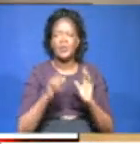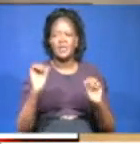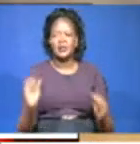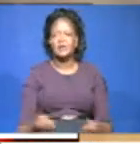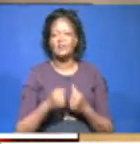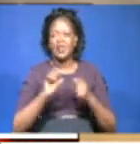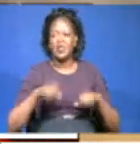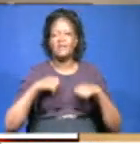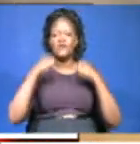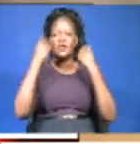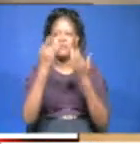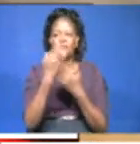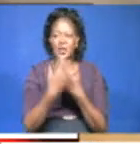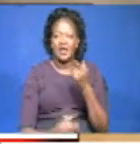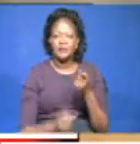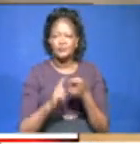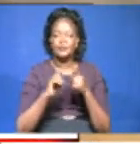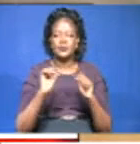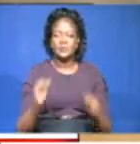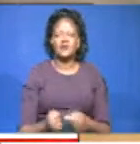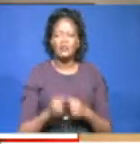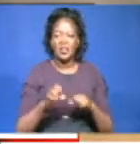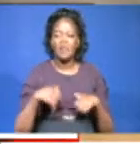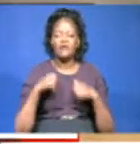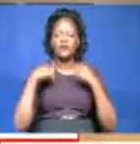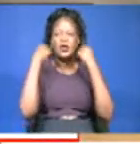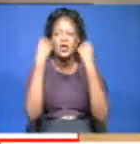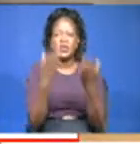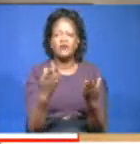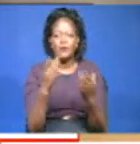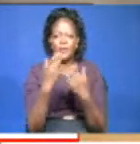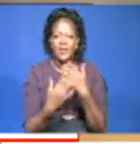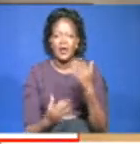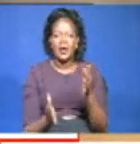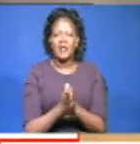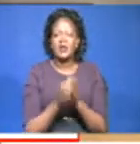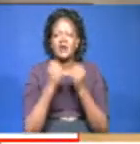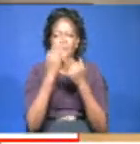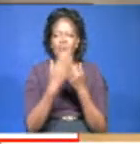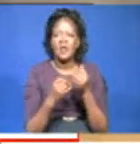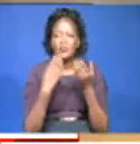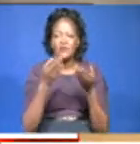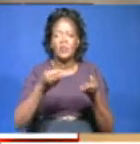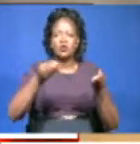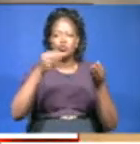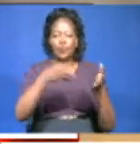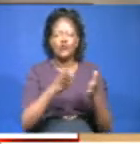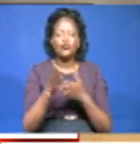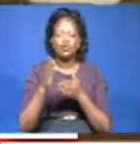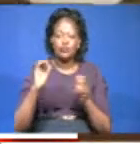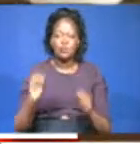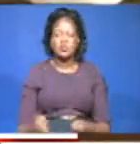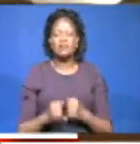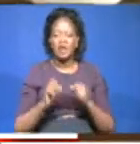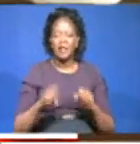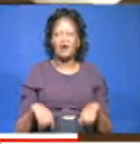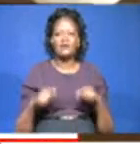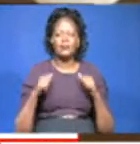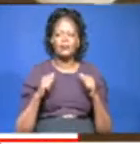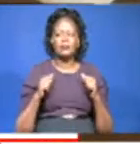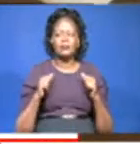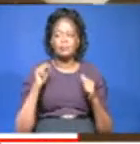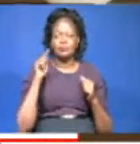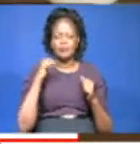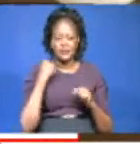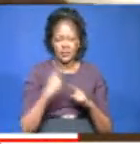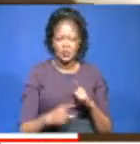blood. Save a life, give blood. And donating blood gives us a chance to save a life. This year,